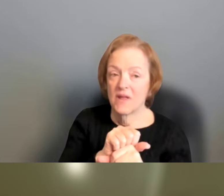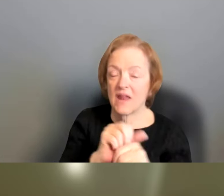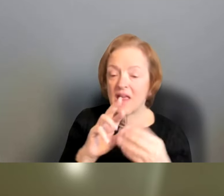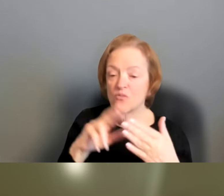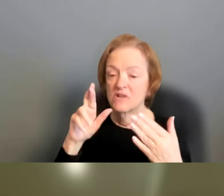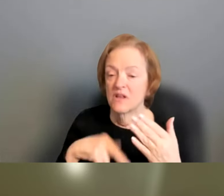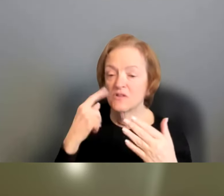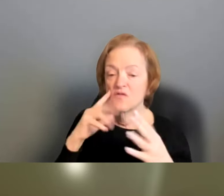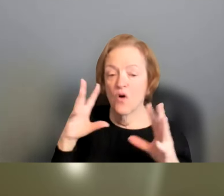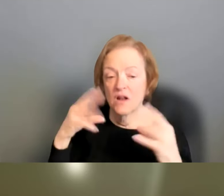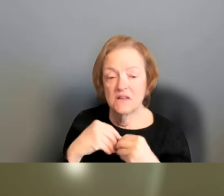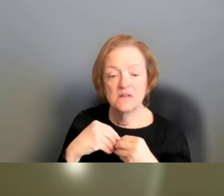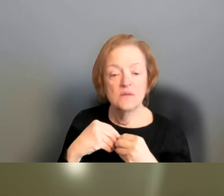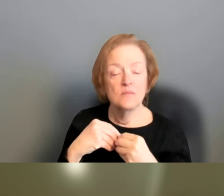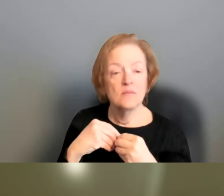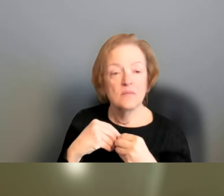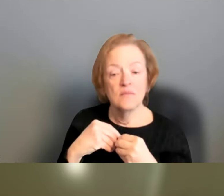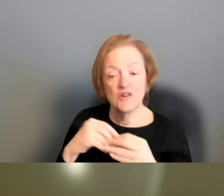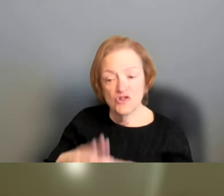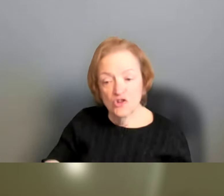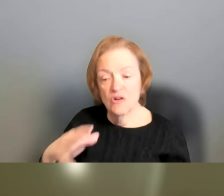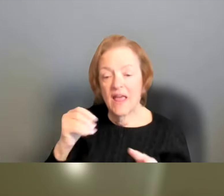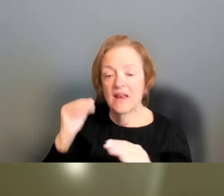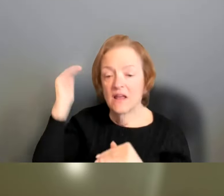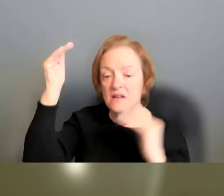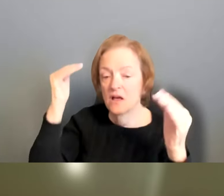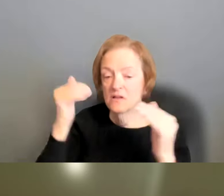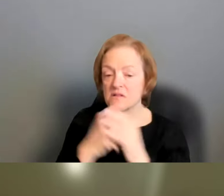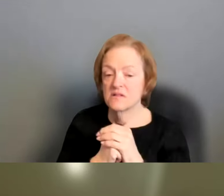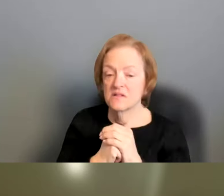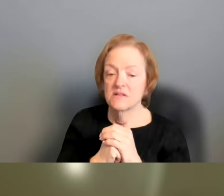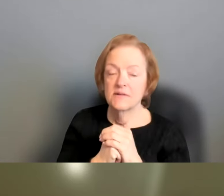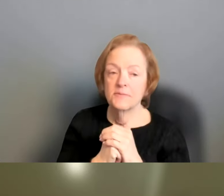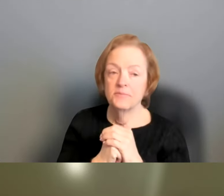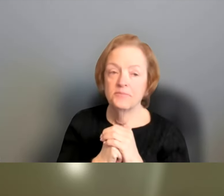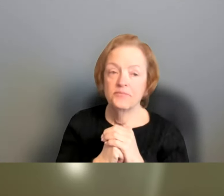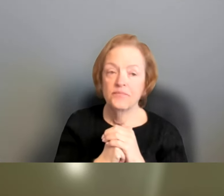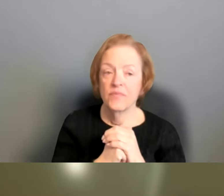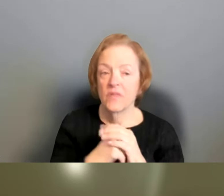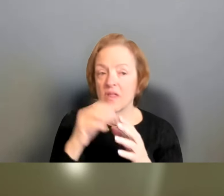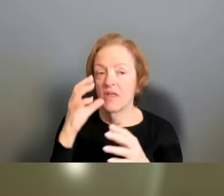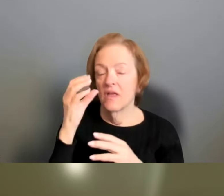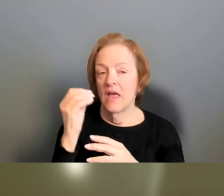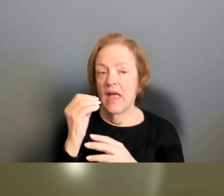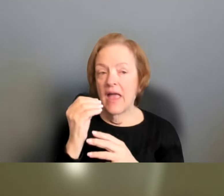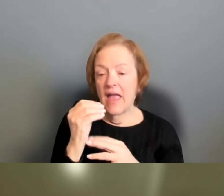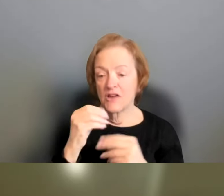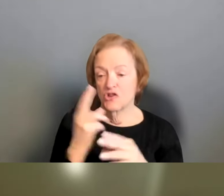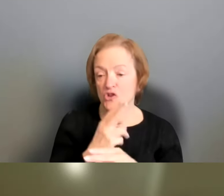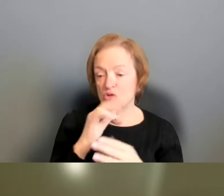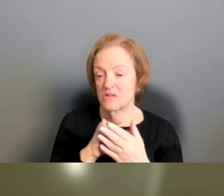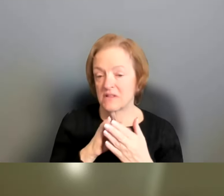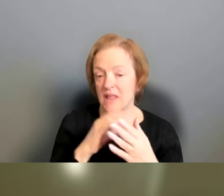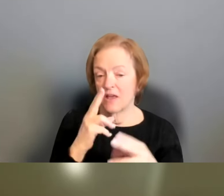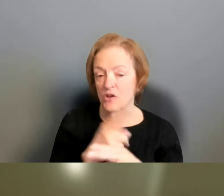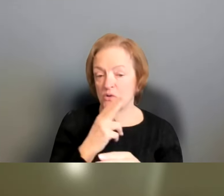young adults. Drawing on principles of positive psychology, she builds scalable, engaging interventions that empower youth to use their personal strengths to